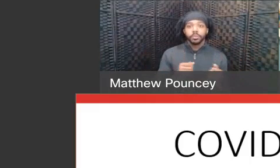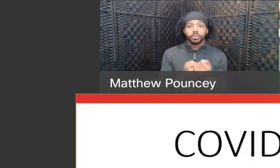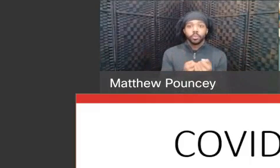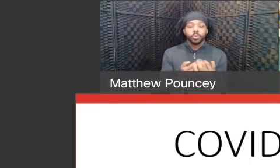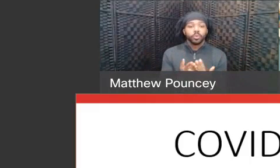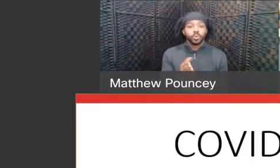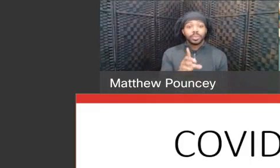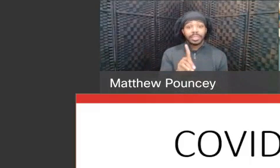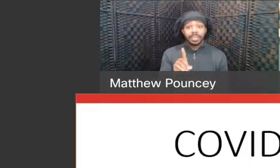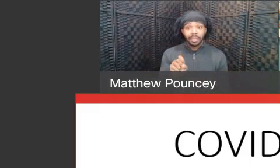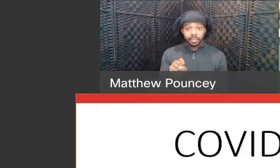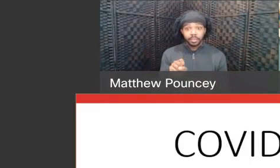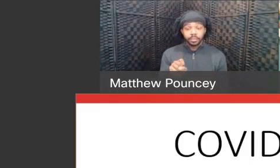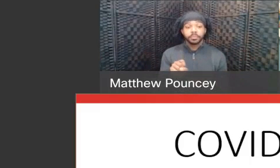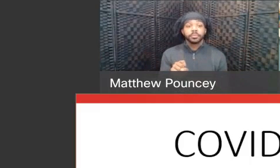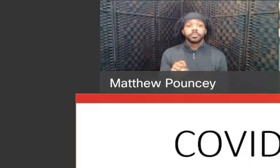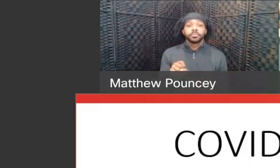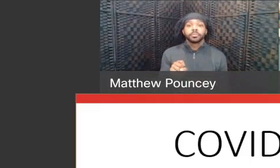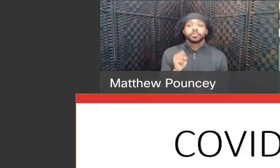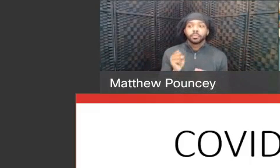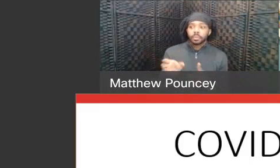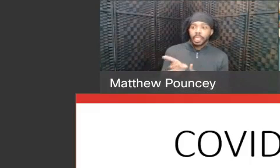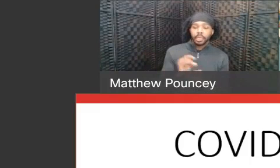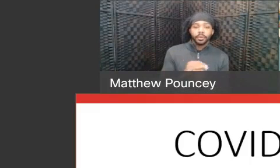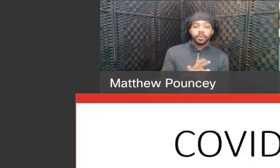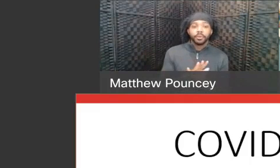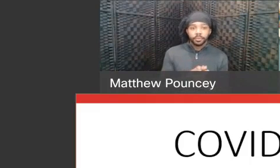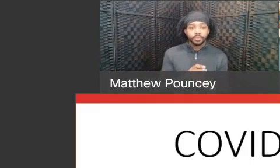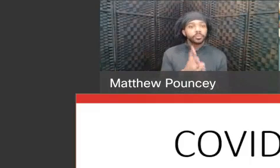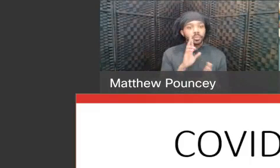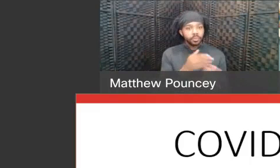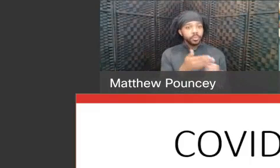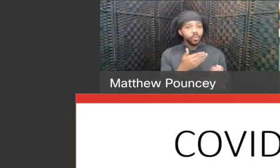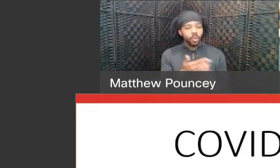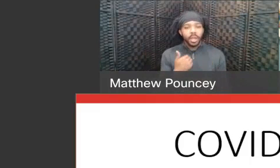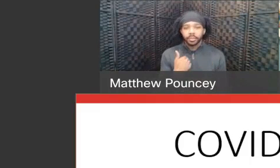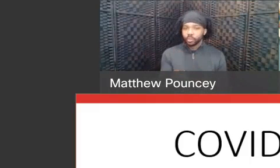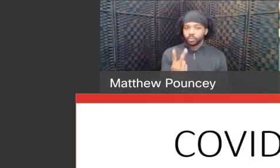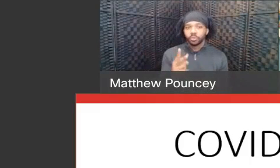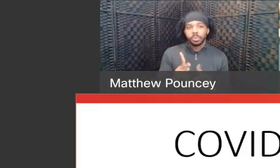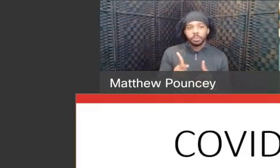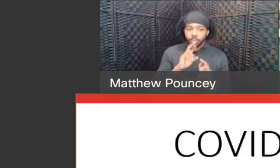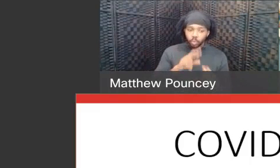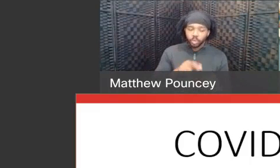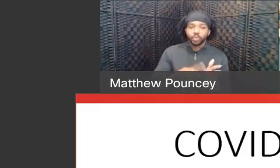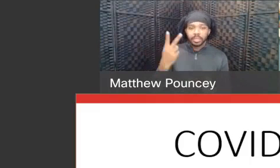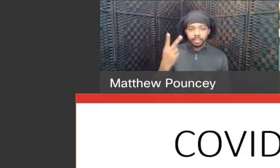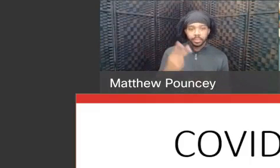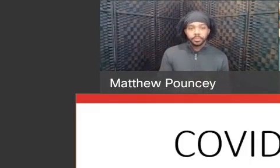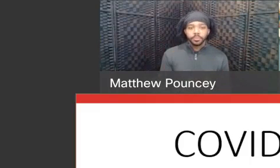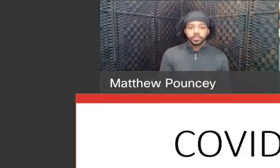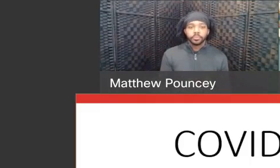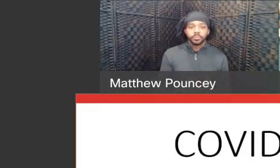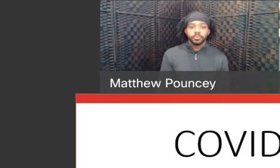DDA who've contracted COVID, which I've reported before, includes 2 people who have been reported twice